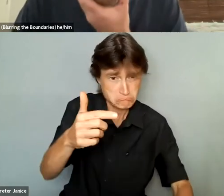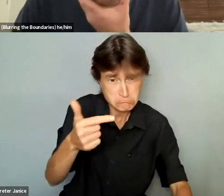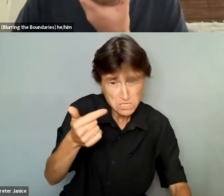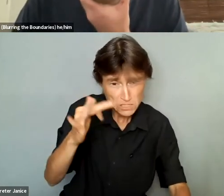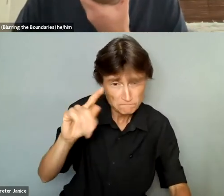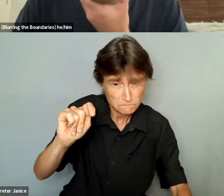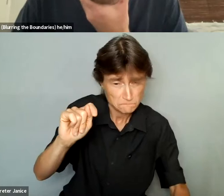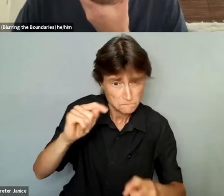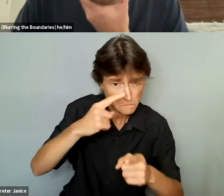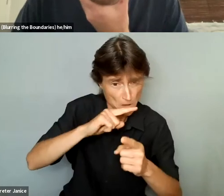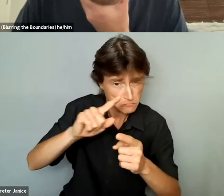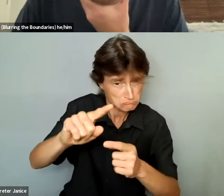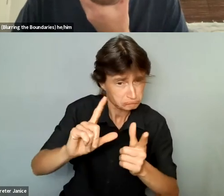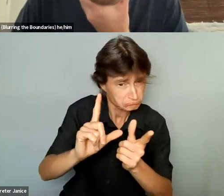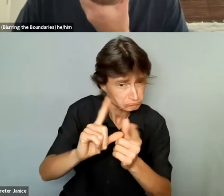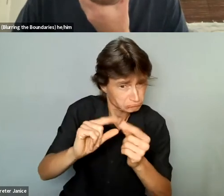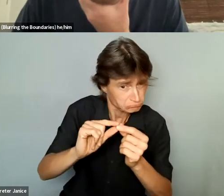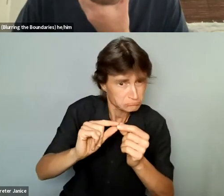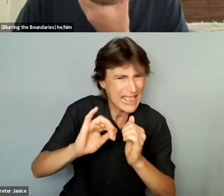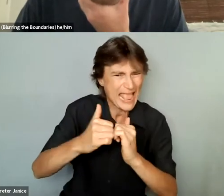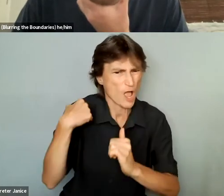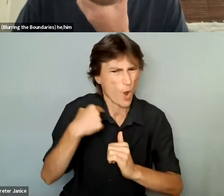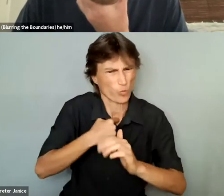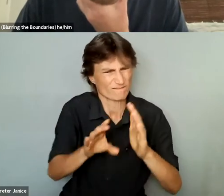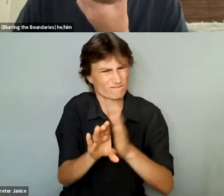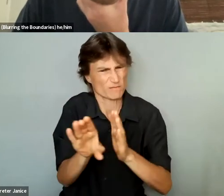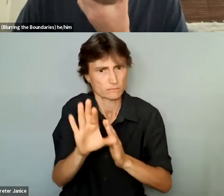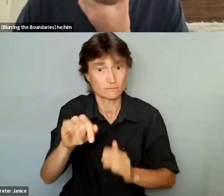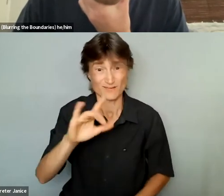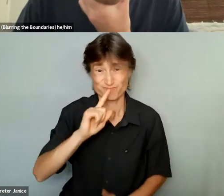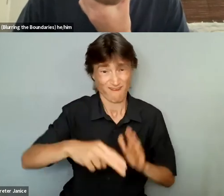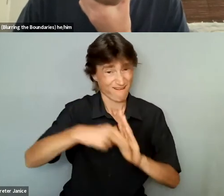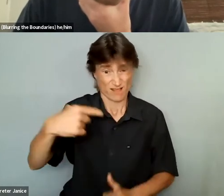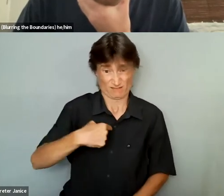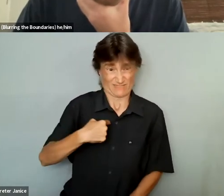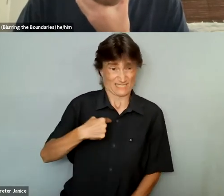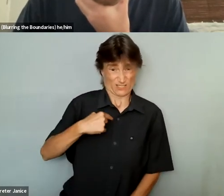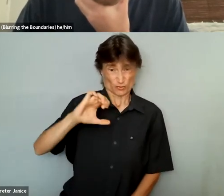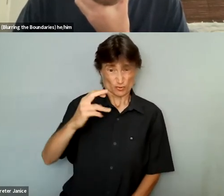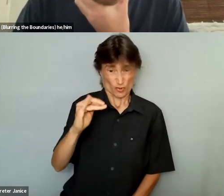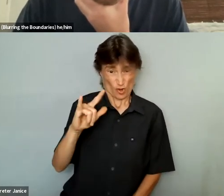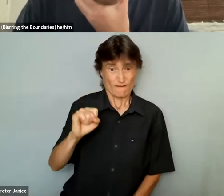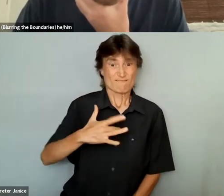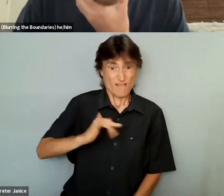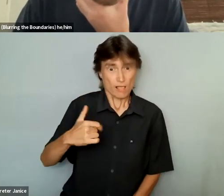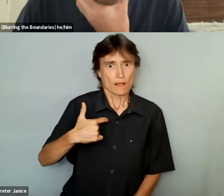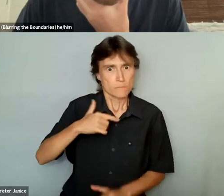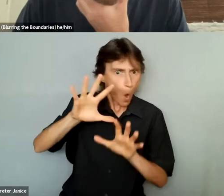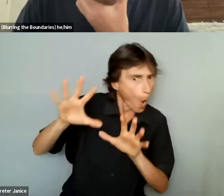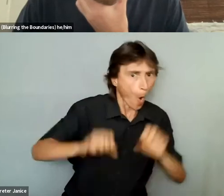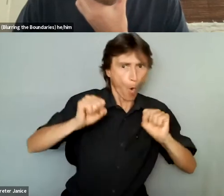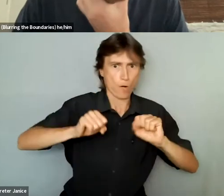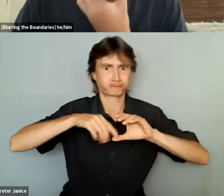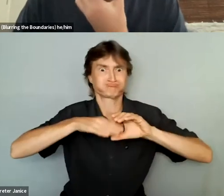like how we're looking at that. I feel like I've been talking for some time. Is that okay with you? Yeah, that's